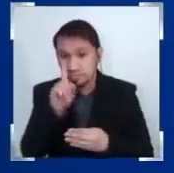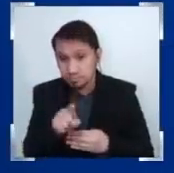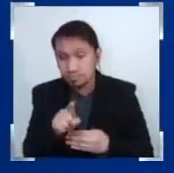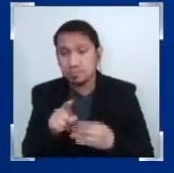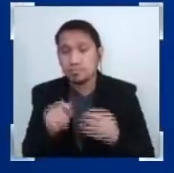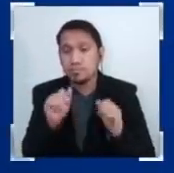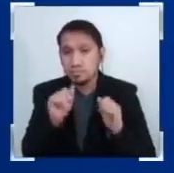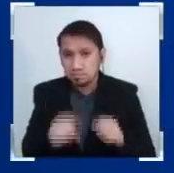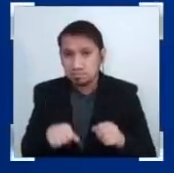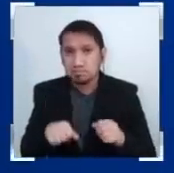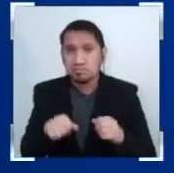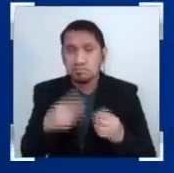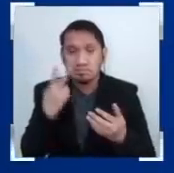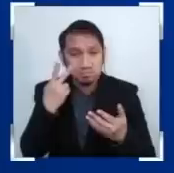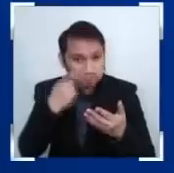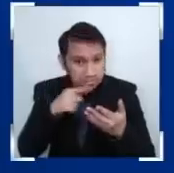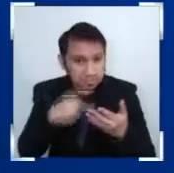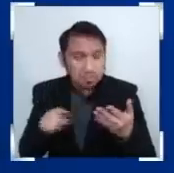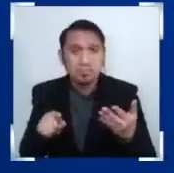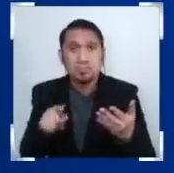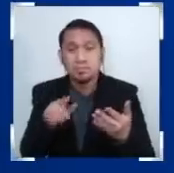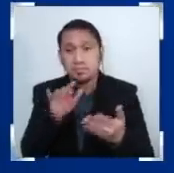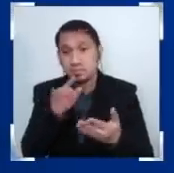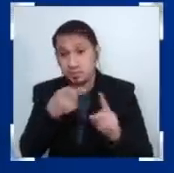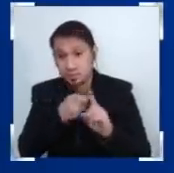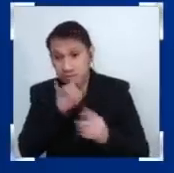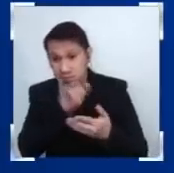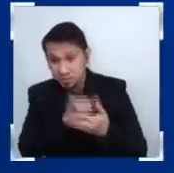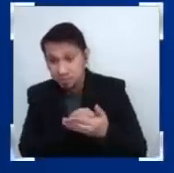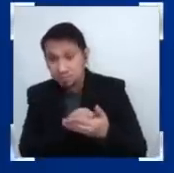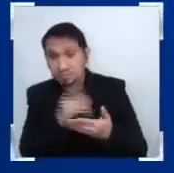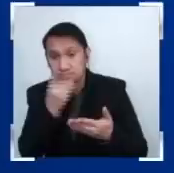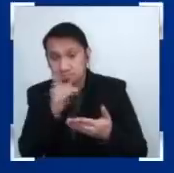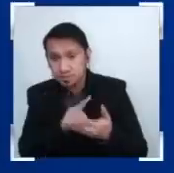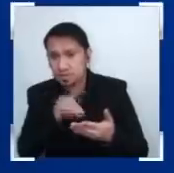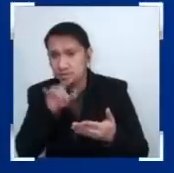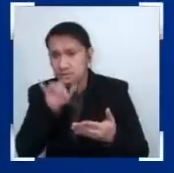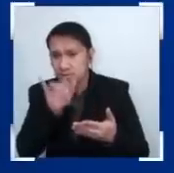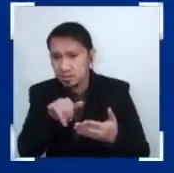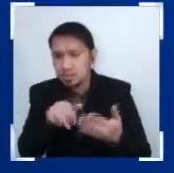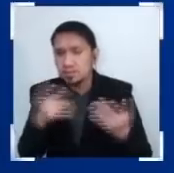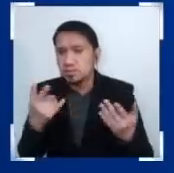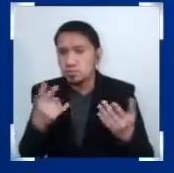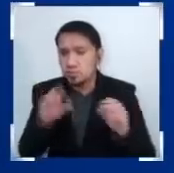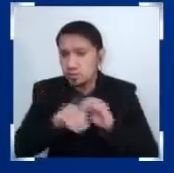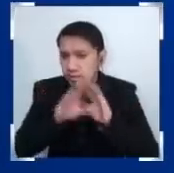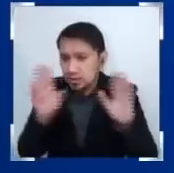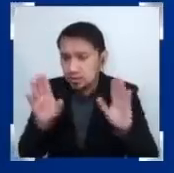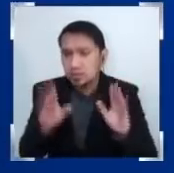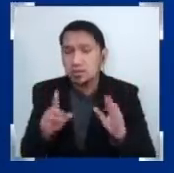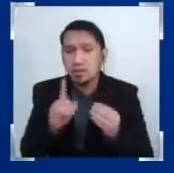whatever inconsistencies in that record or whatever clarifications that might be needed, no, in terms of